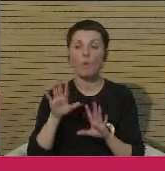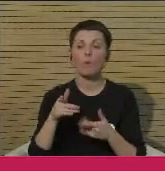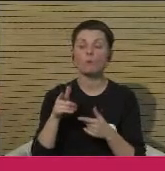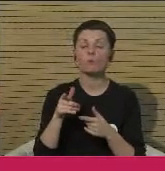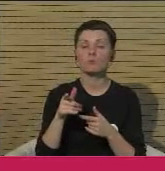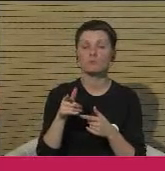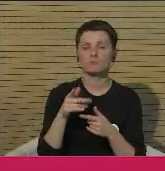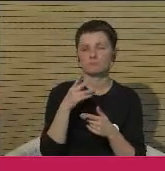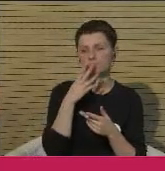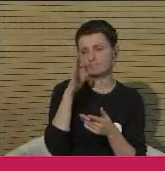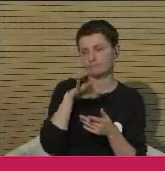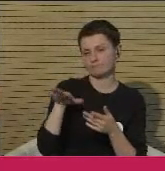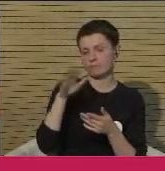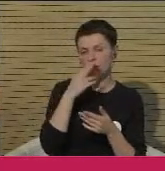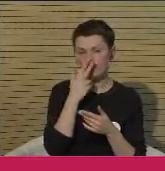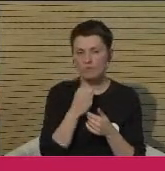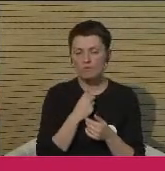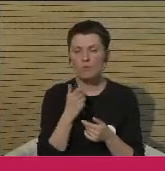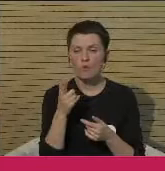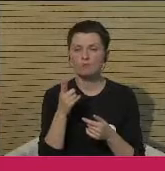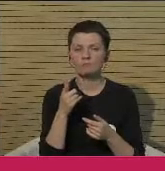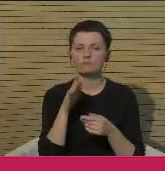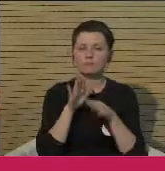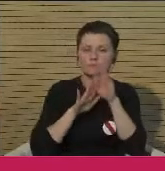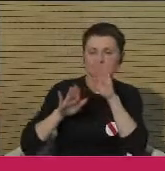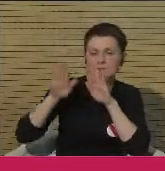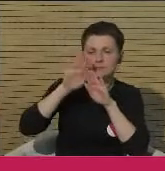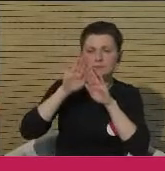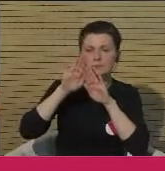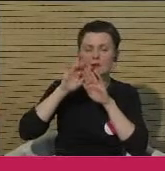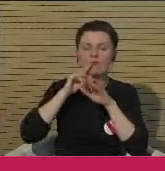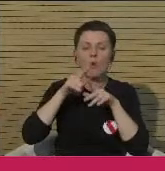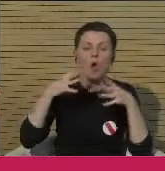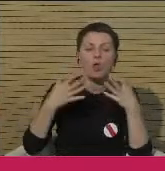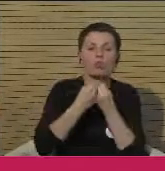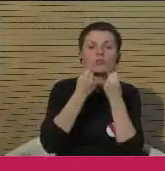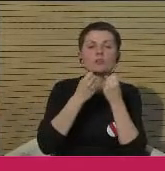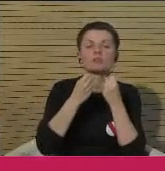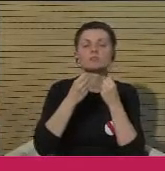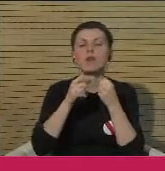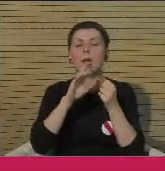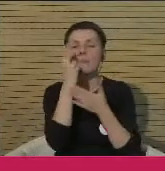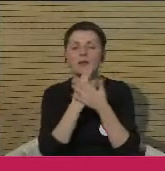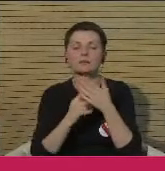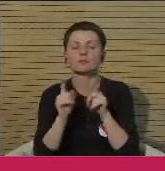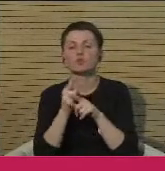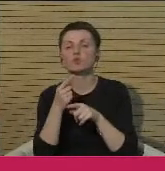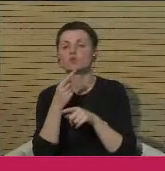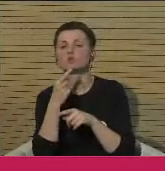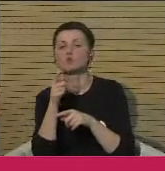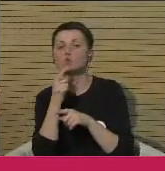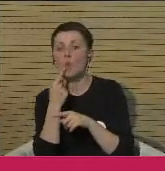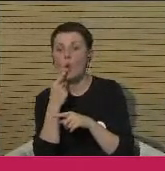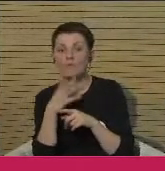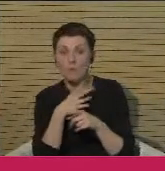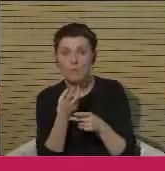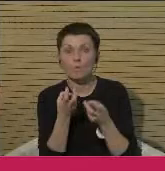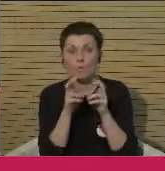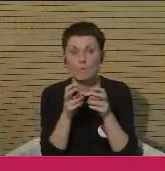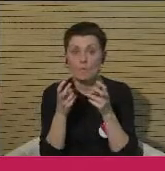Union. And that picture, that image, really overshadowed attempts to